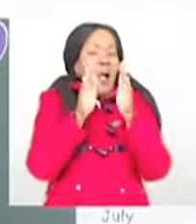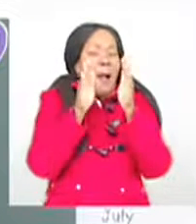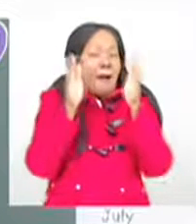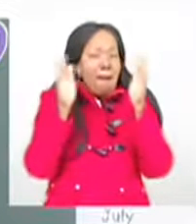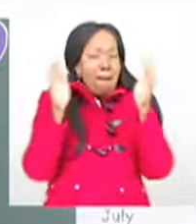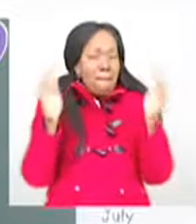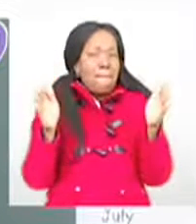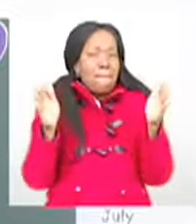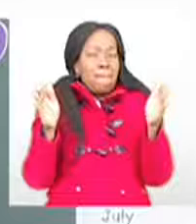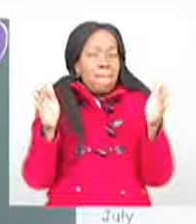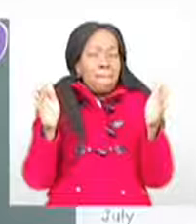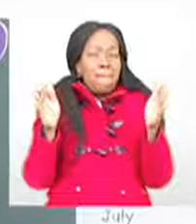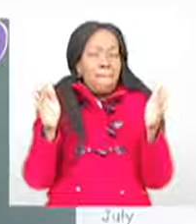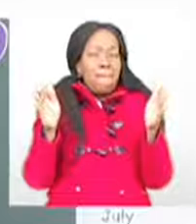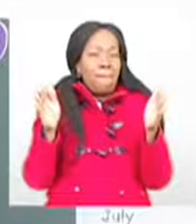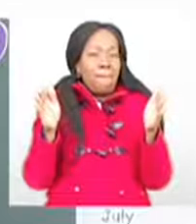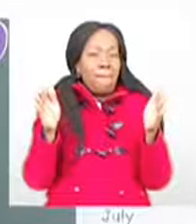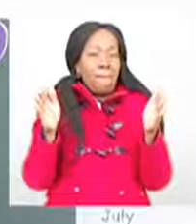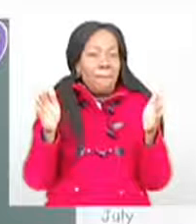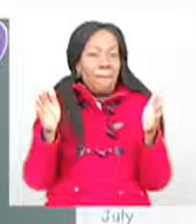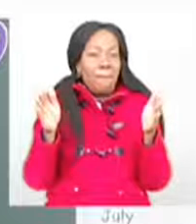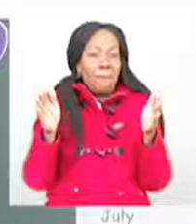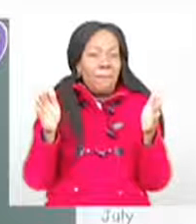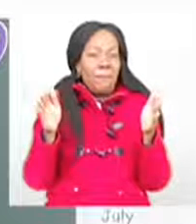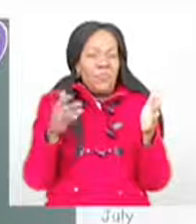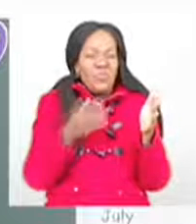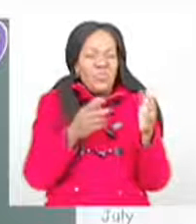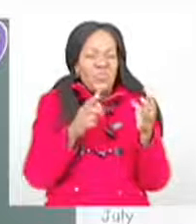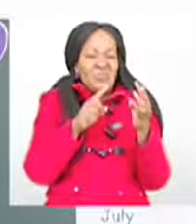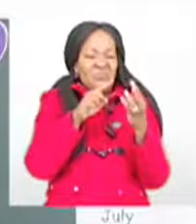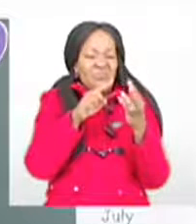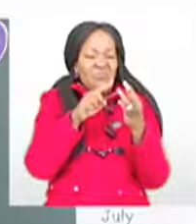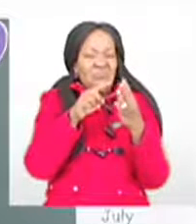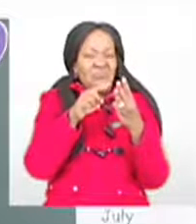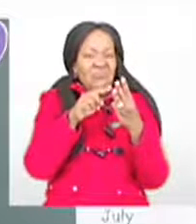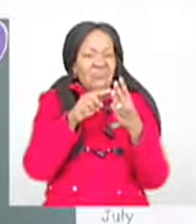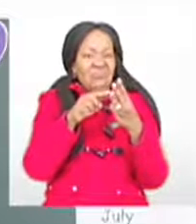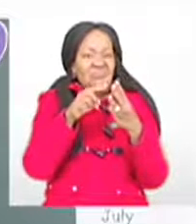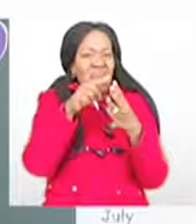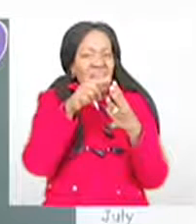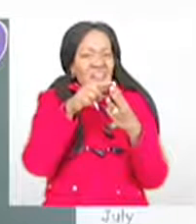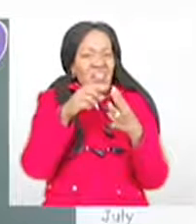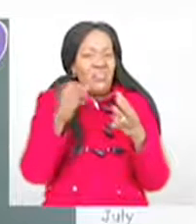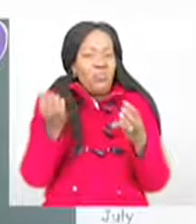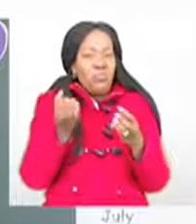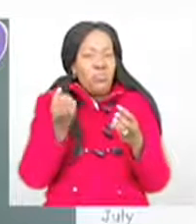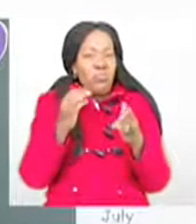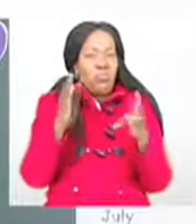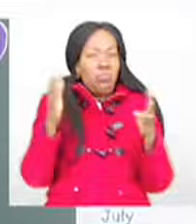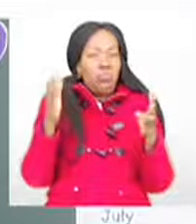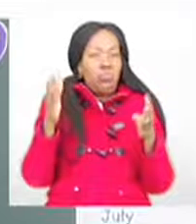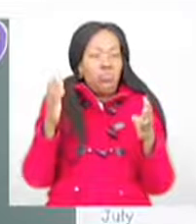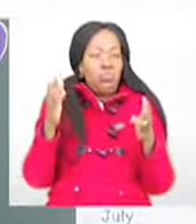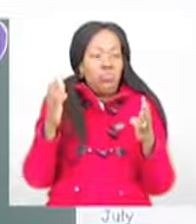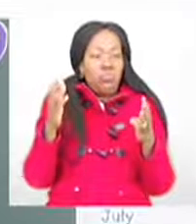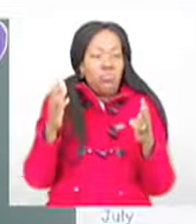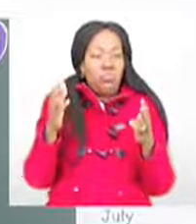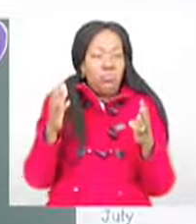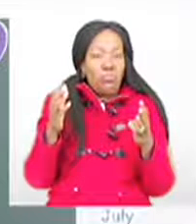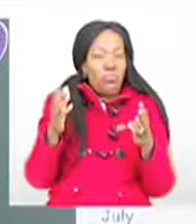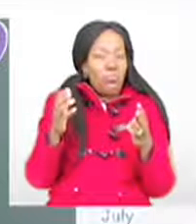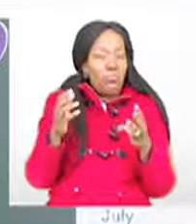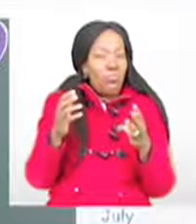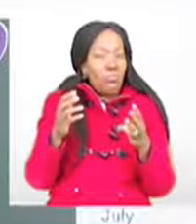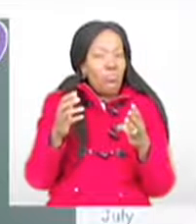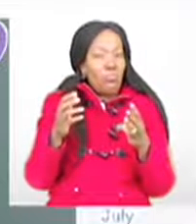biggest of them all? If we look, the juice bottle is the